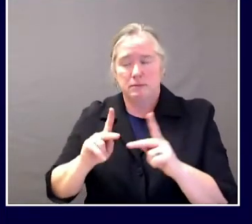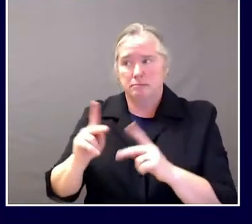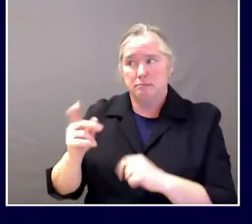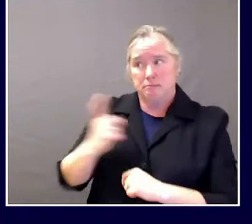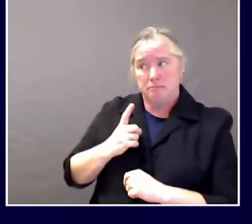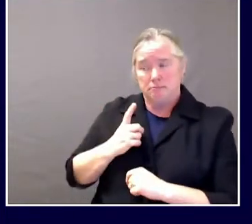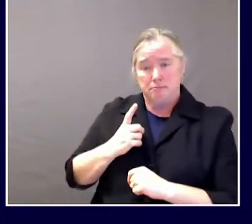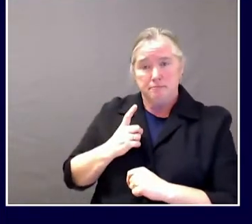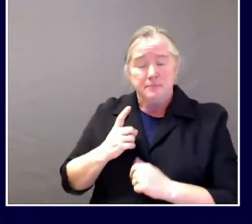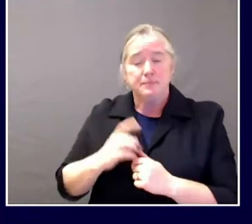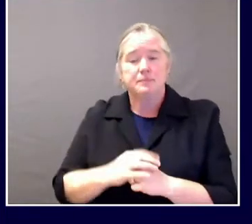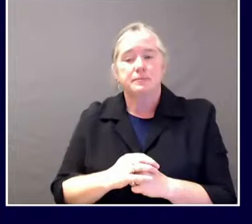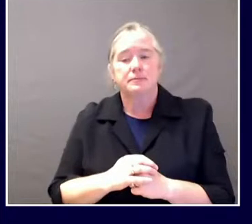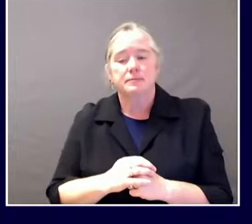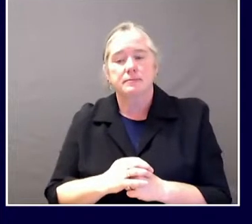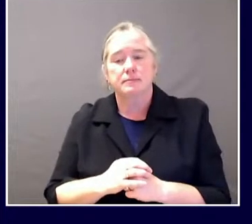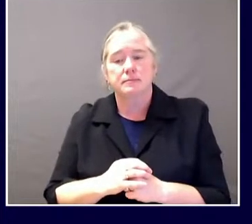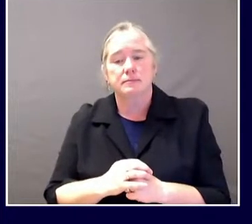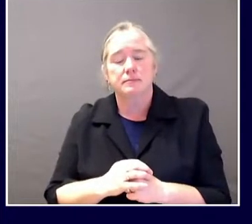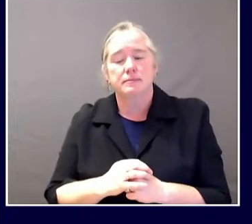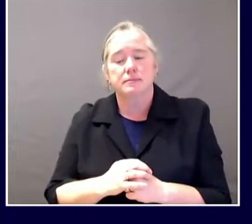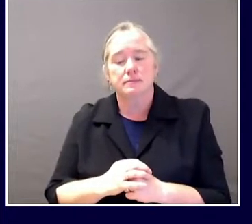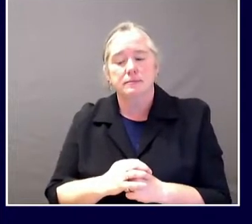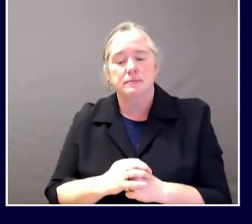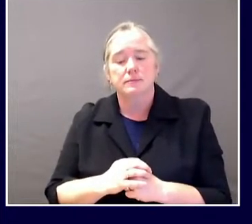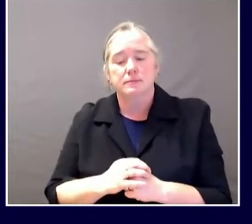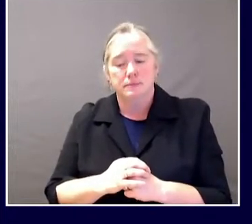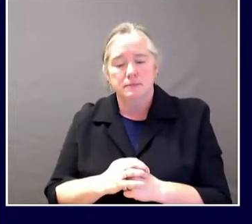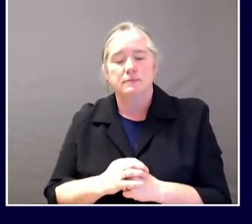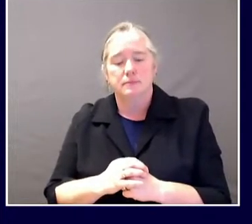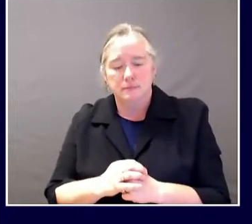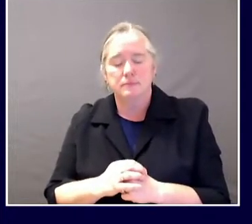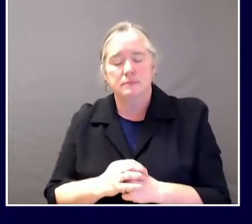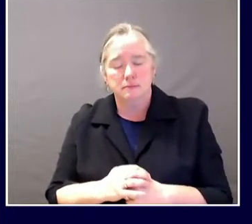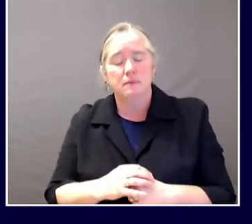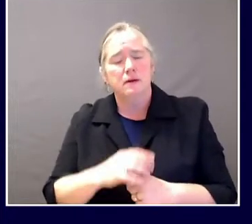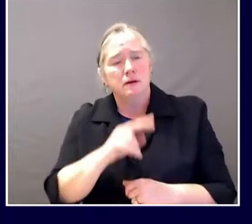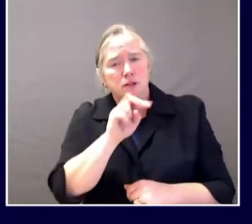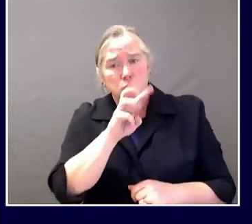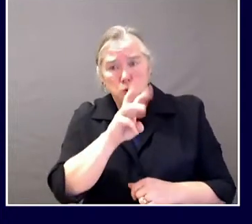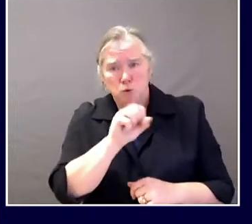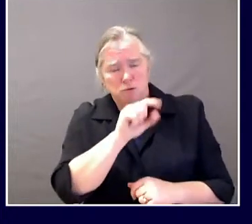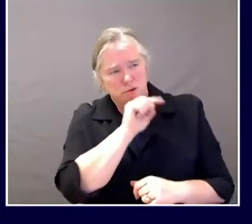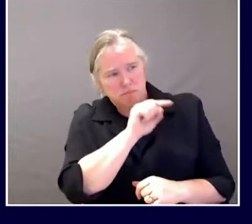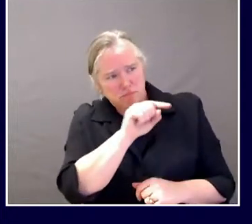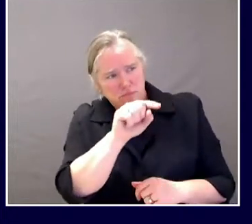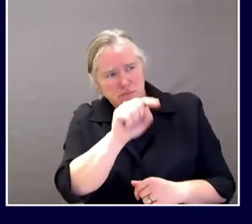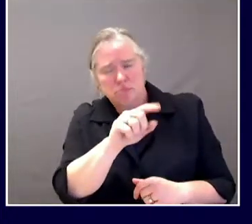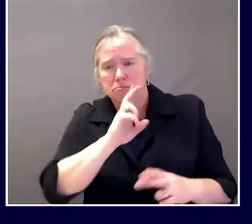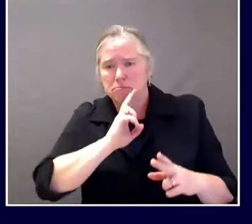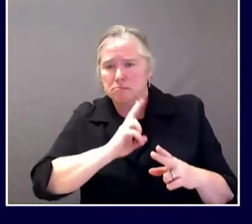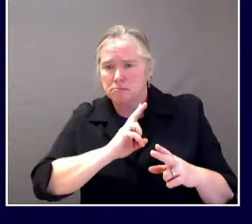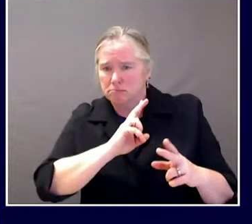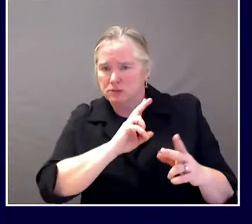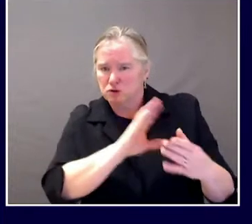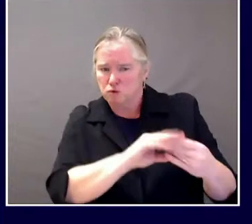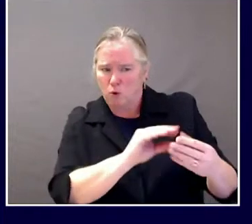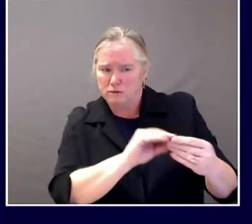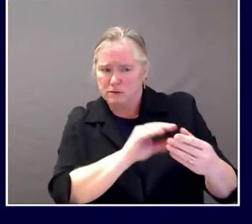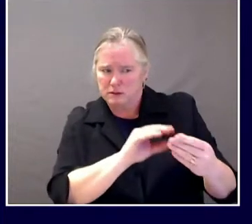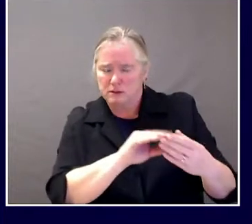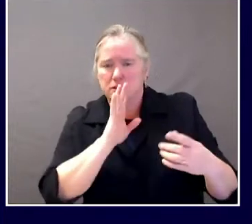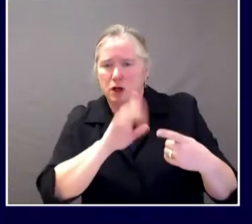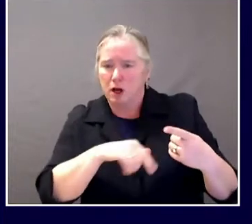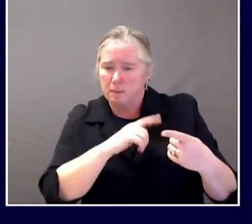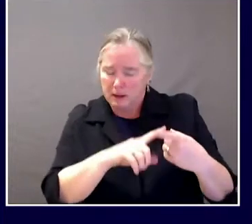is around media reports of individuals who have been vaccinated for COVID-19 and